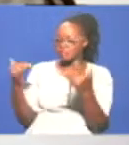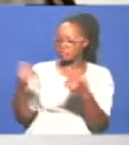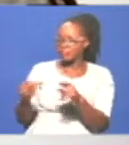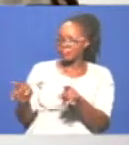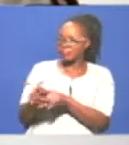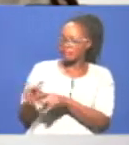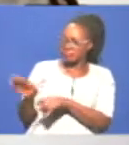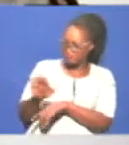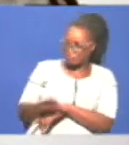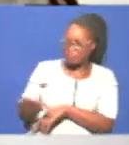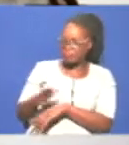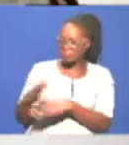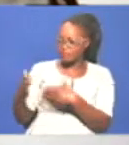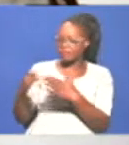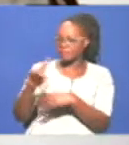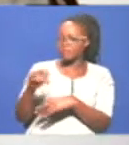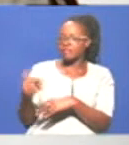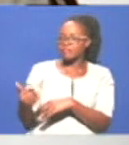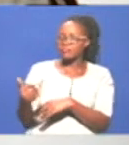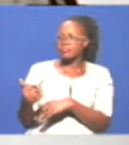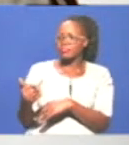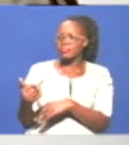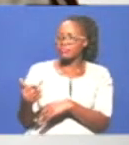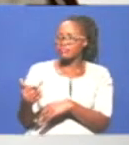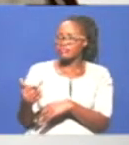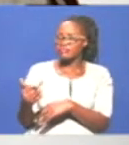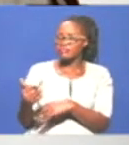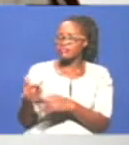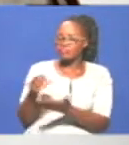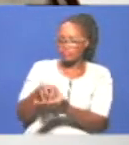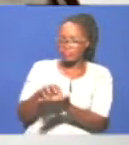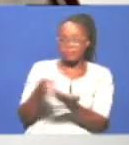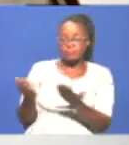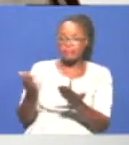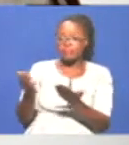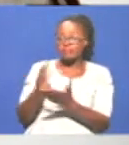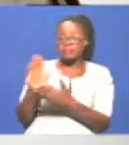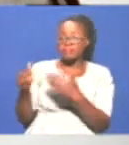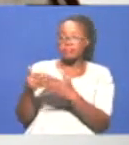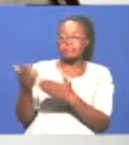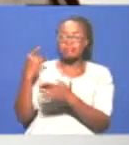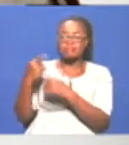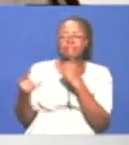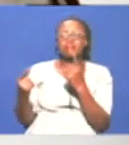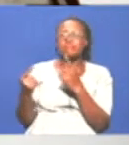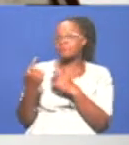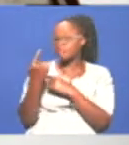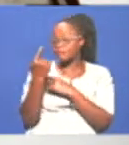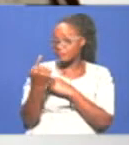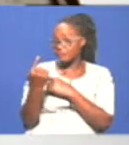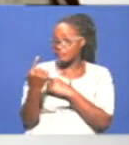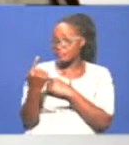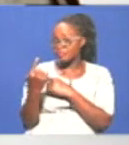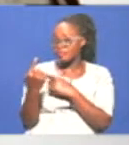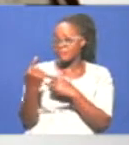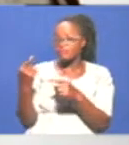and basically you are next to each other. So that has really led to a situation where the whole of last year we only had one tournament at the beginning, and that